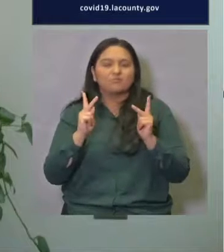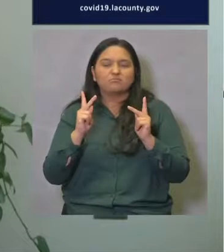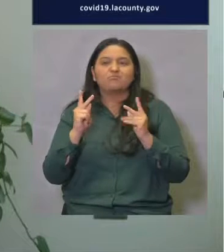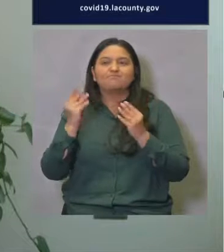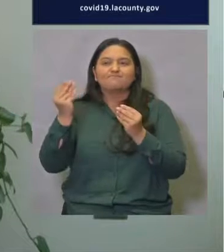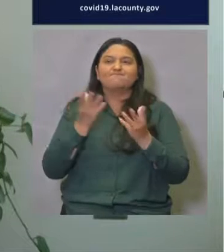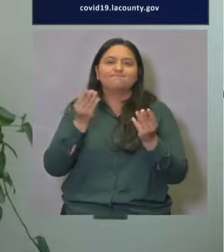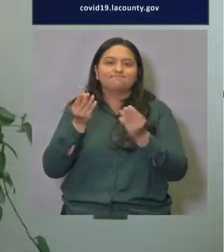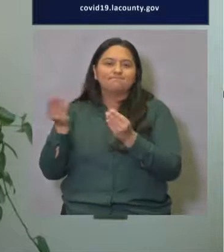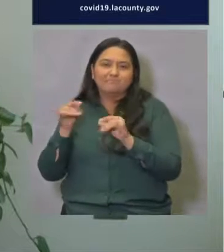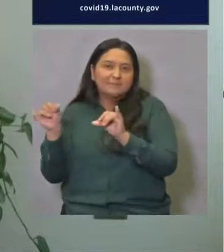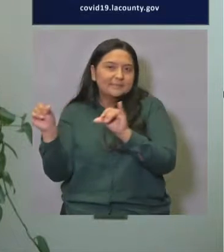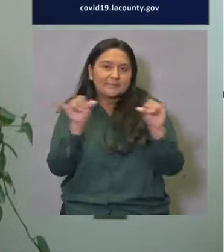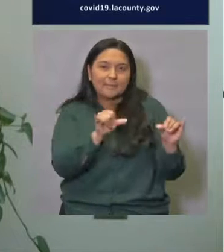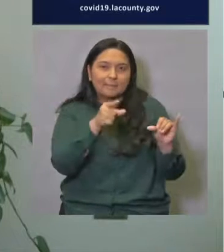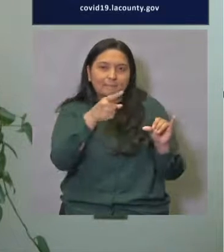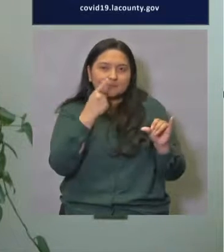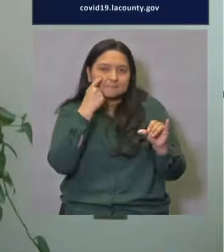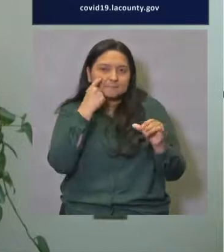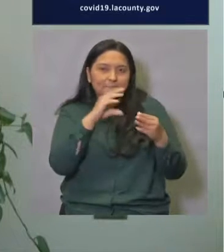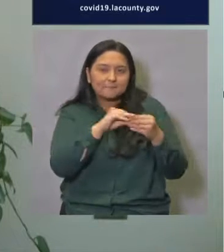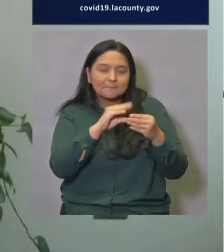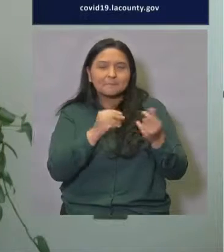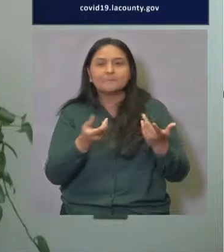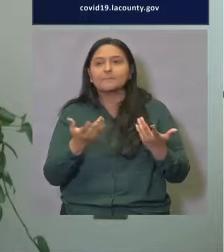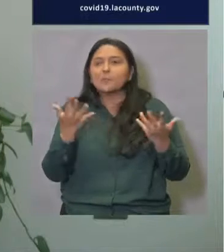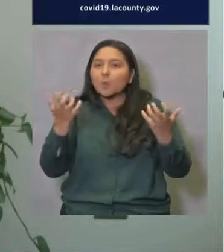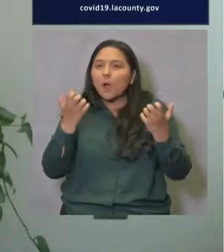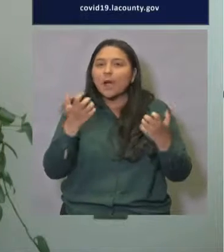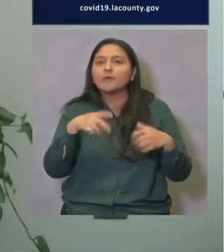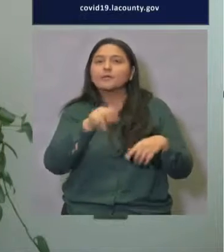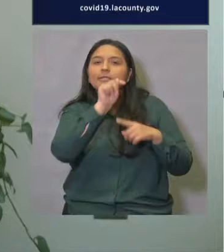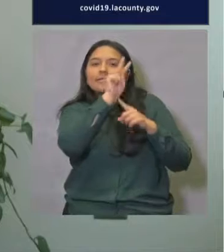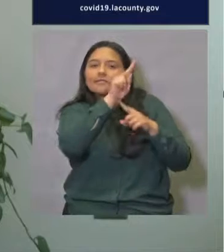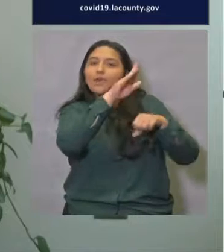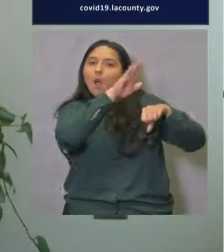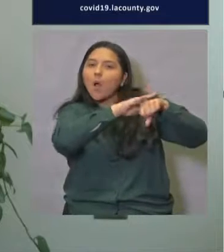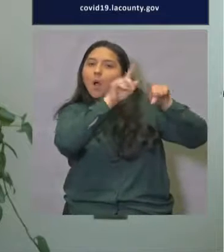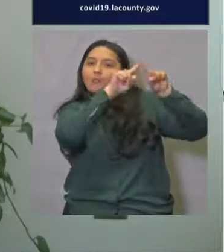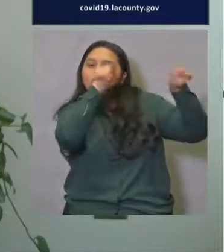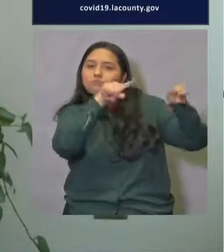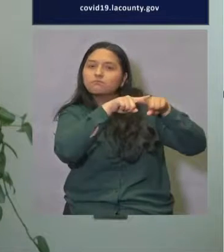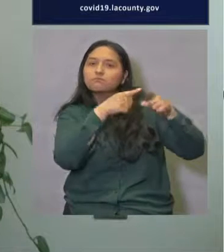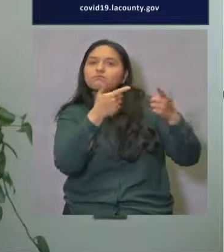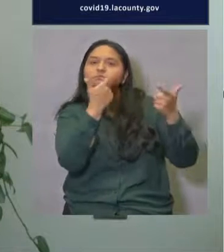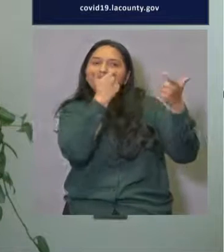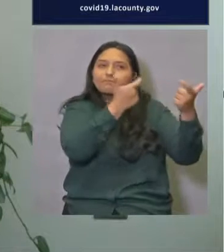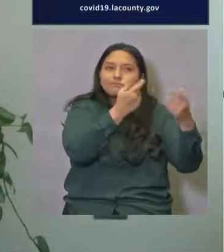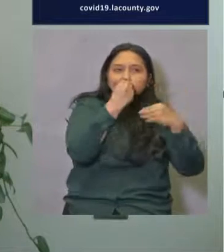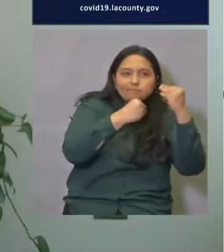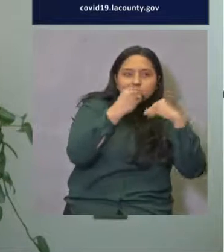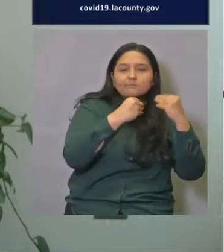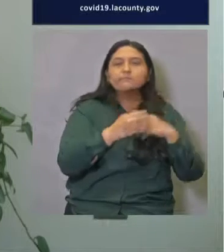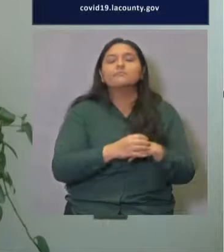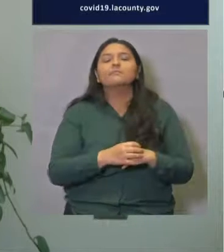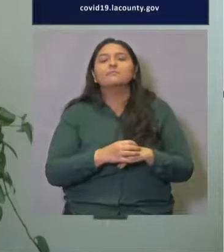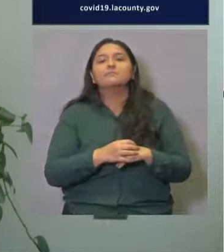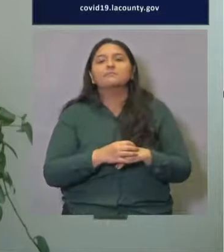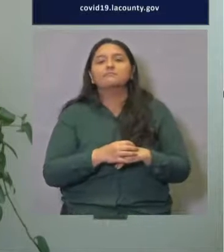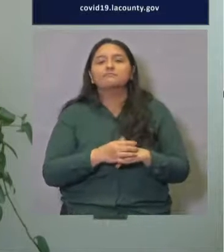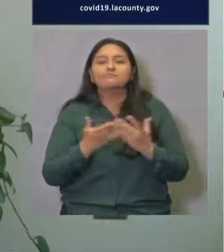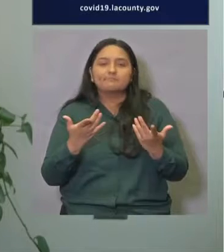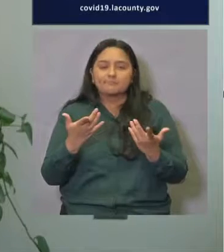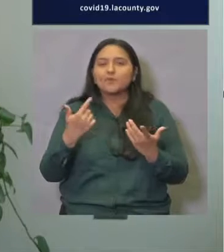similar to what you're expressing, desire for those TVs to be turned back on. And obviously, we review